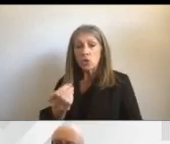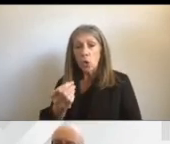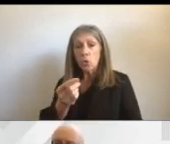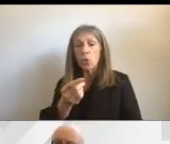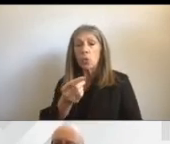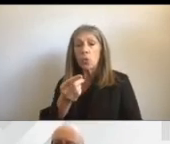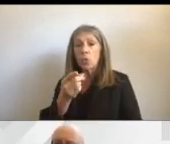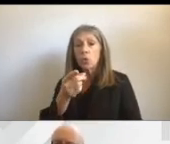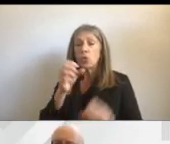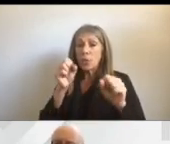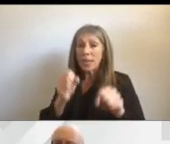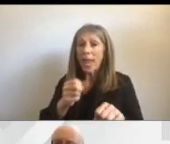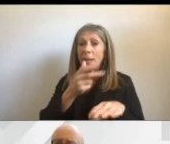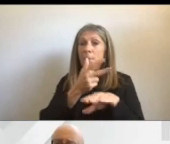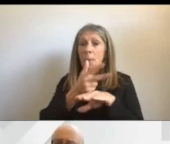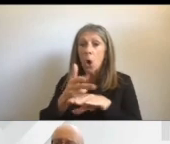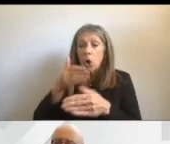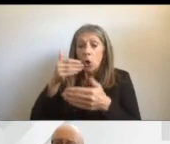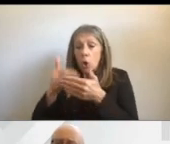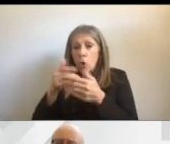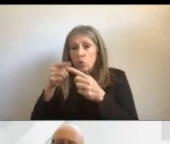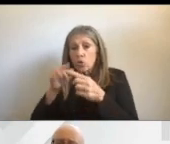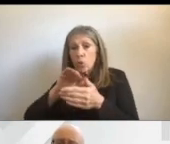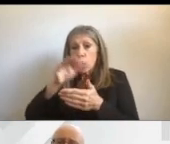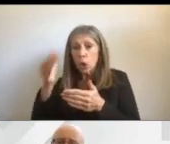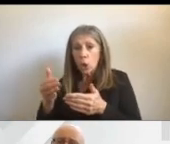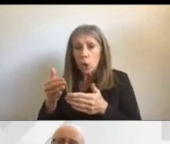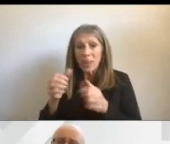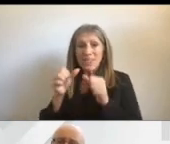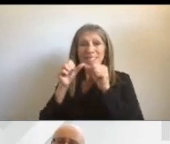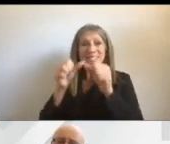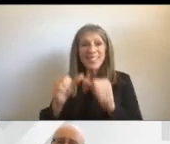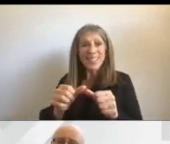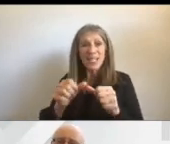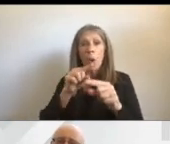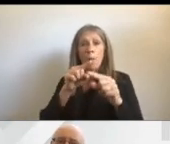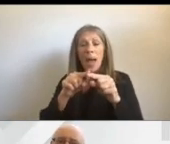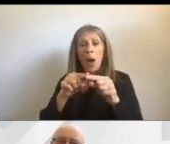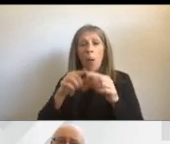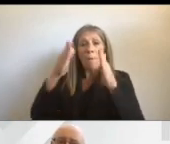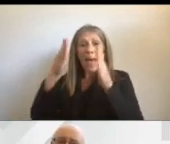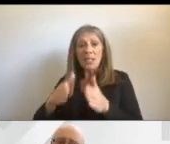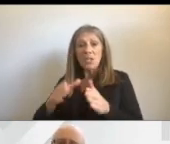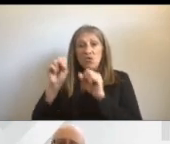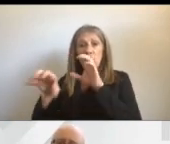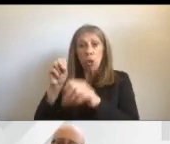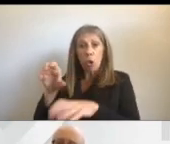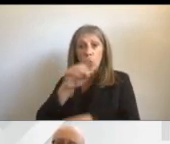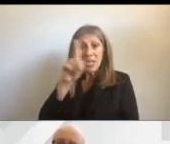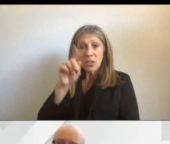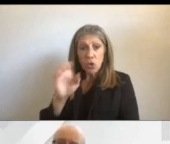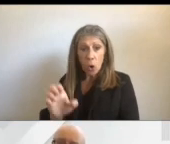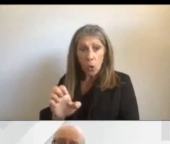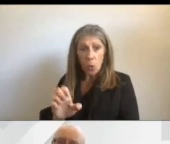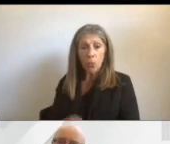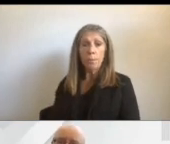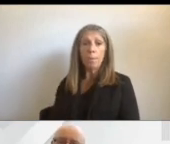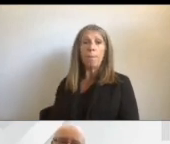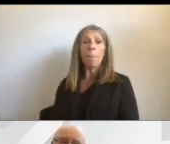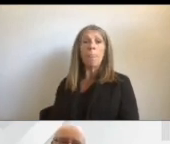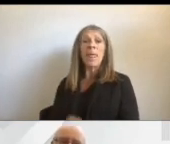measured to the bottom of the sign. So whatever ground you've mounted the pole on, 60 inches up to the bottom of the